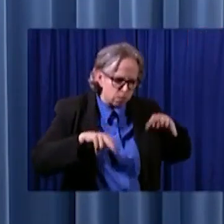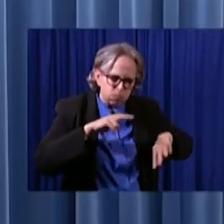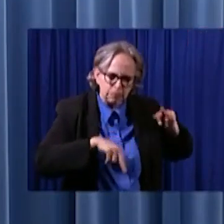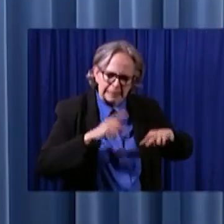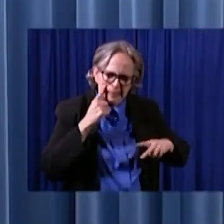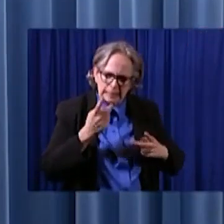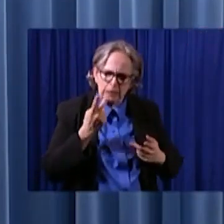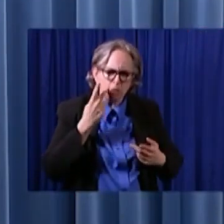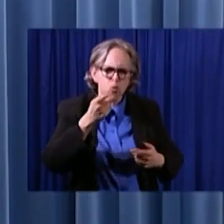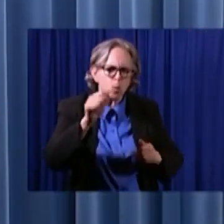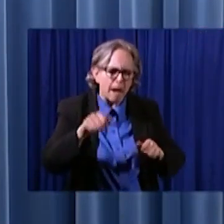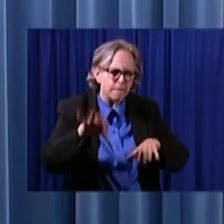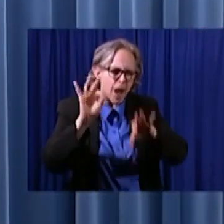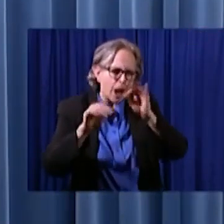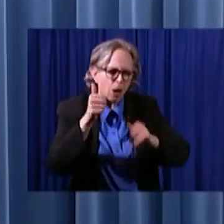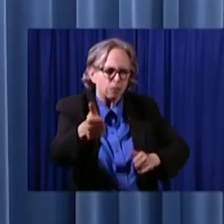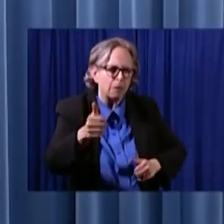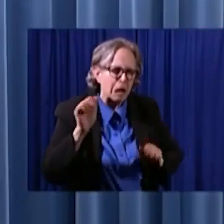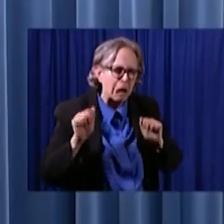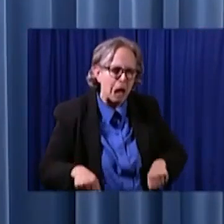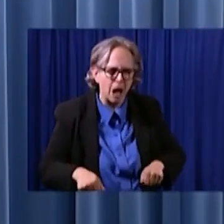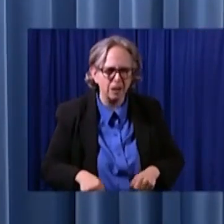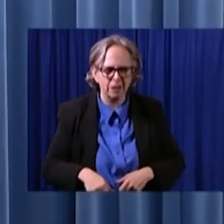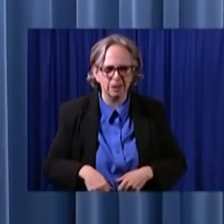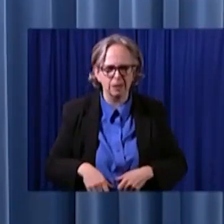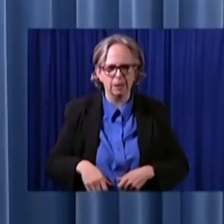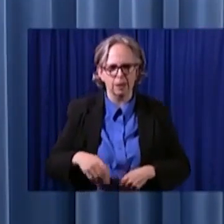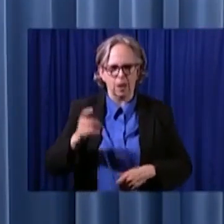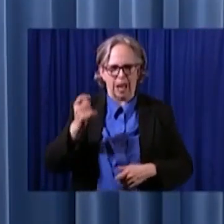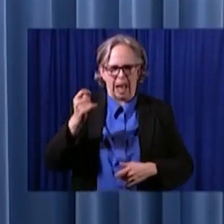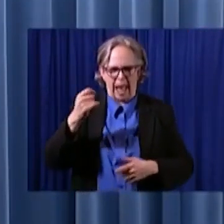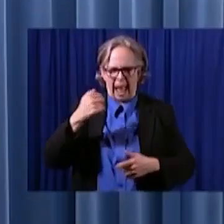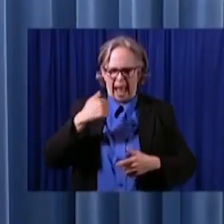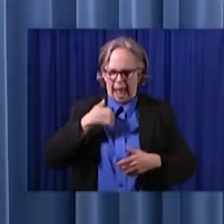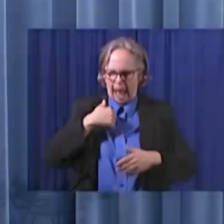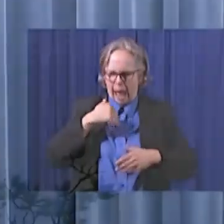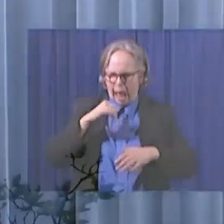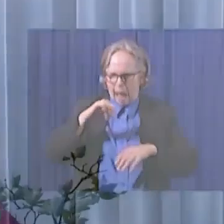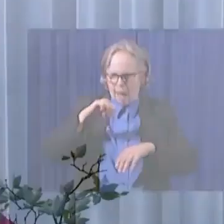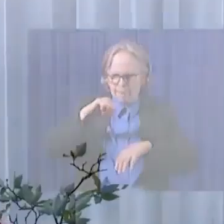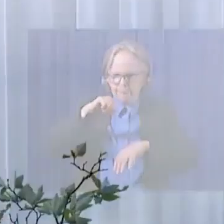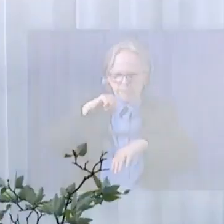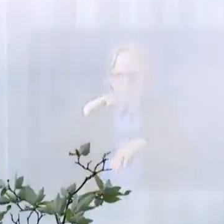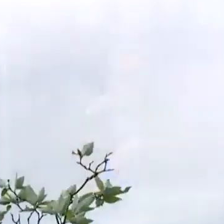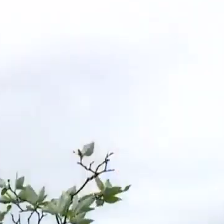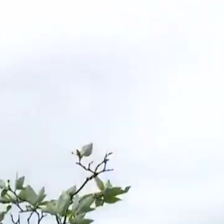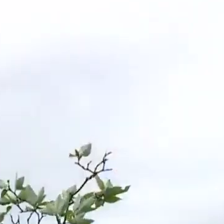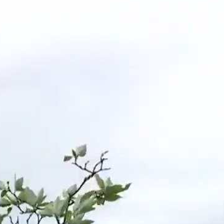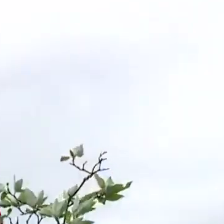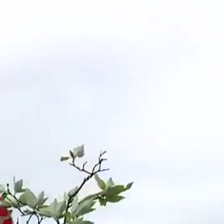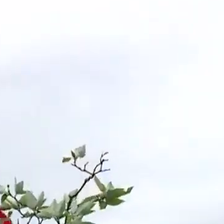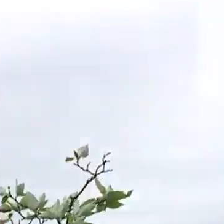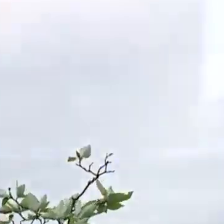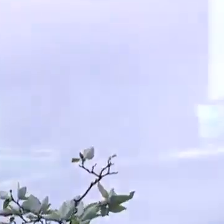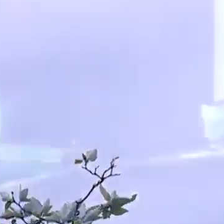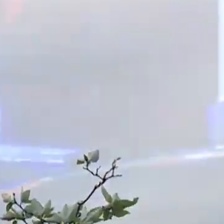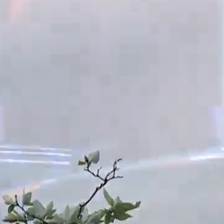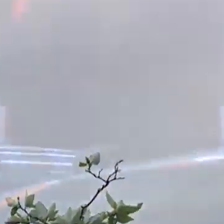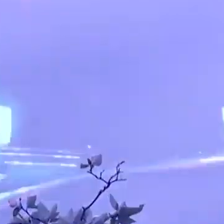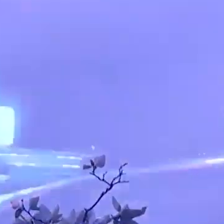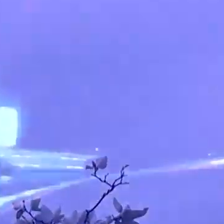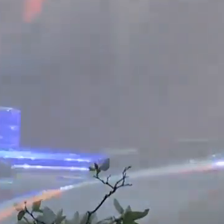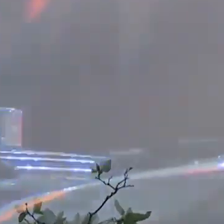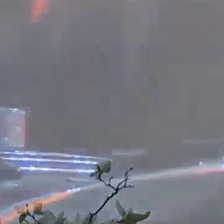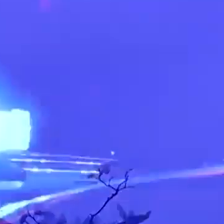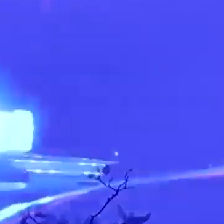there's a pathway. There are things that we can do that we know will make a difference. Governor Mike DeWine says more law enforcement agencies in the Buckeye State